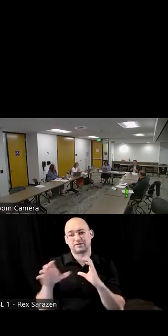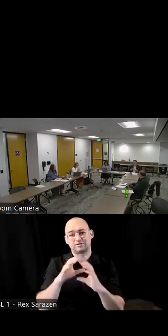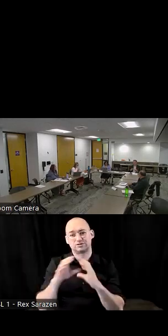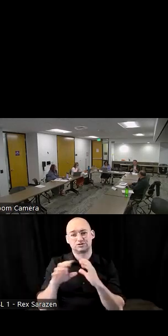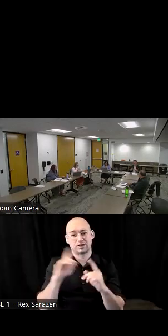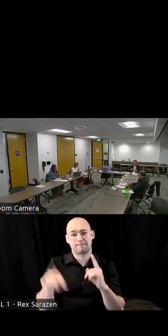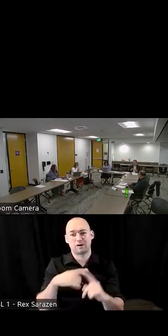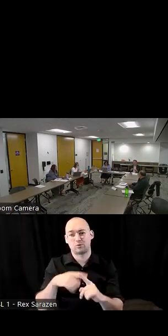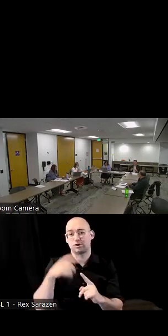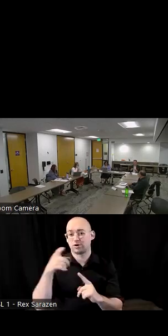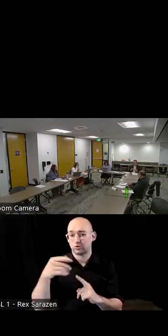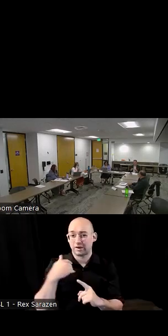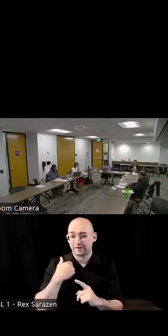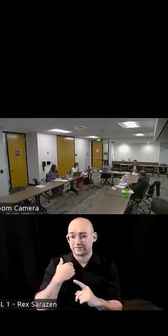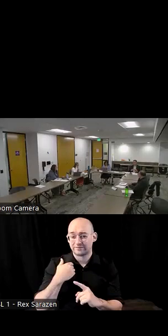you have